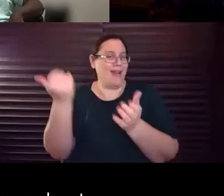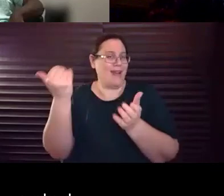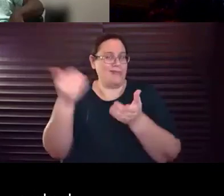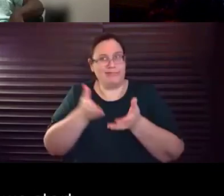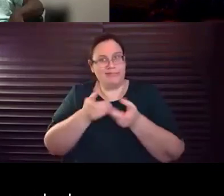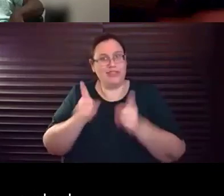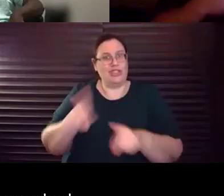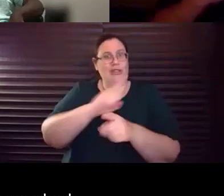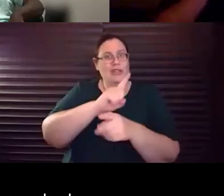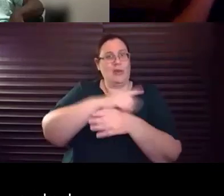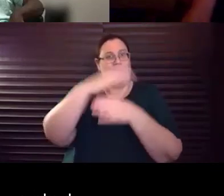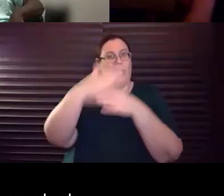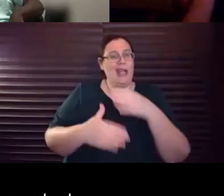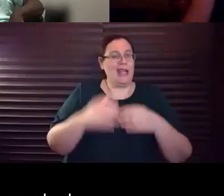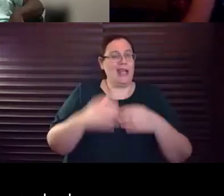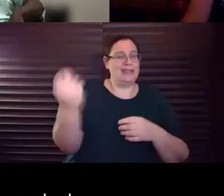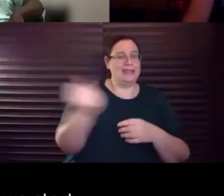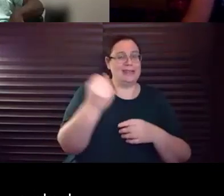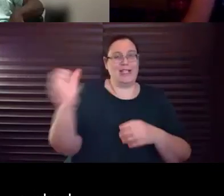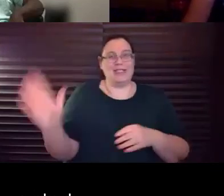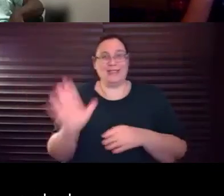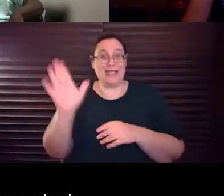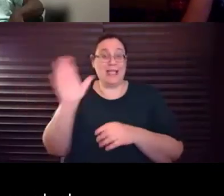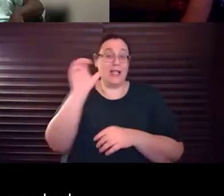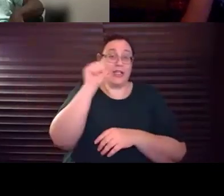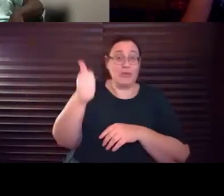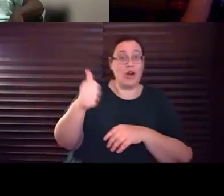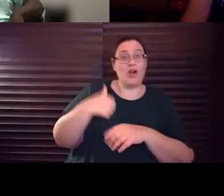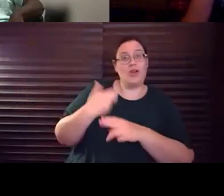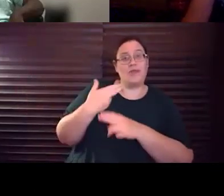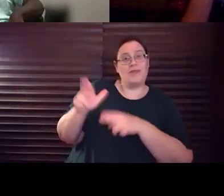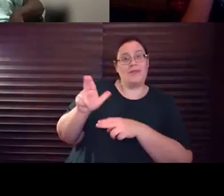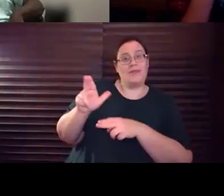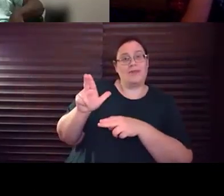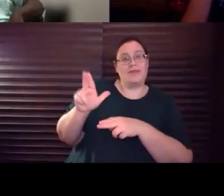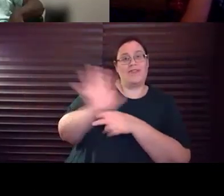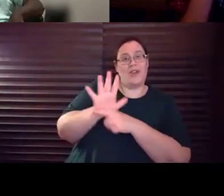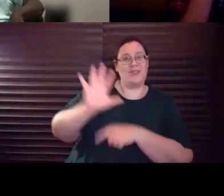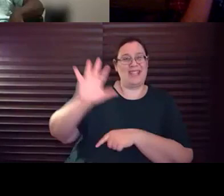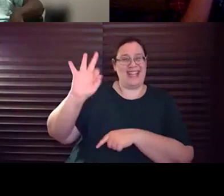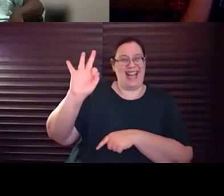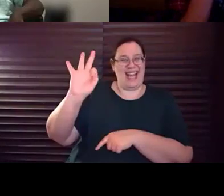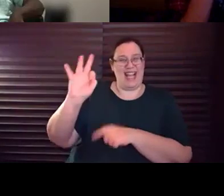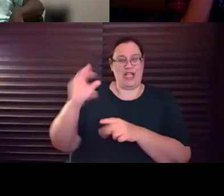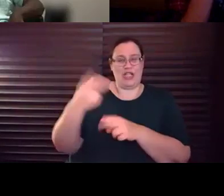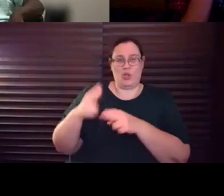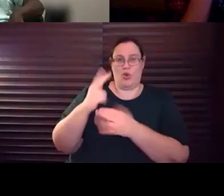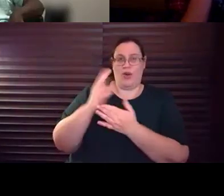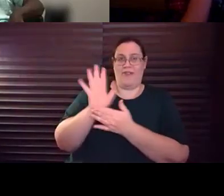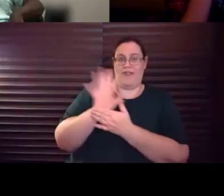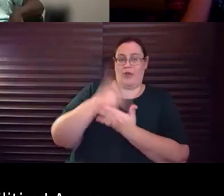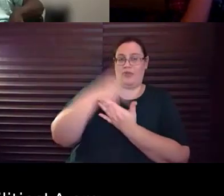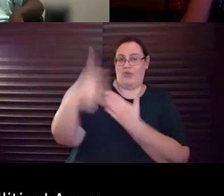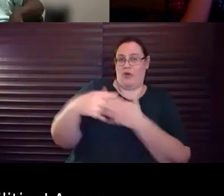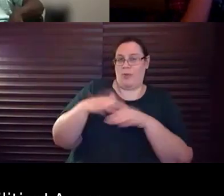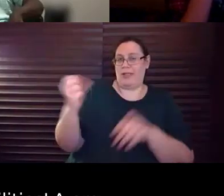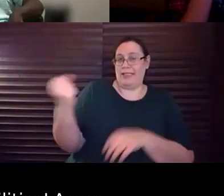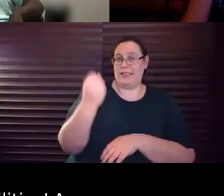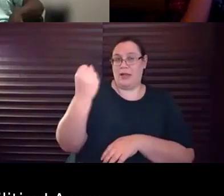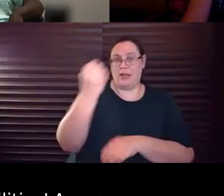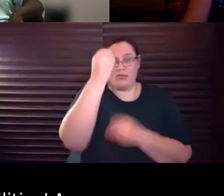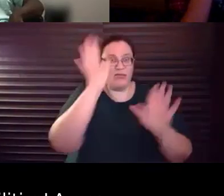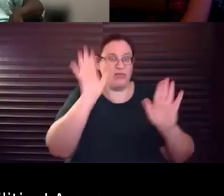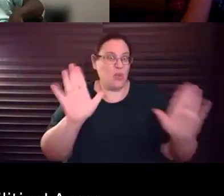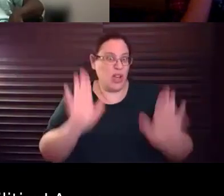weekend. Tomorrow we'll start with 9 short films. That's our short program on Saturday. It's extraordinary. Please go to